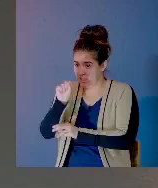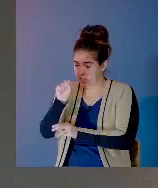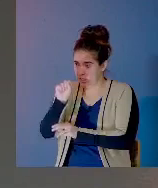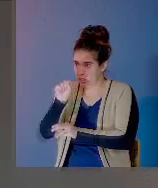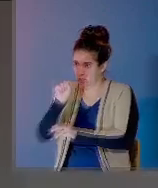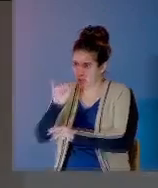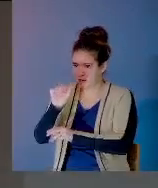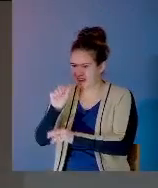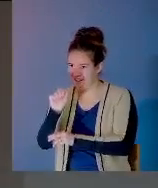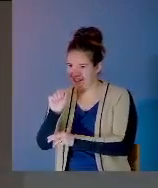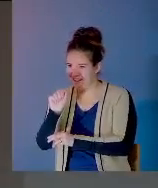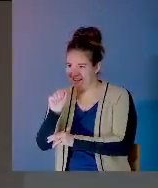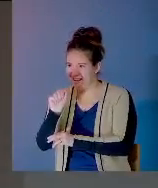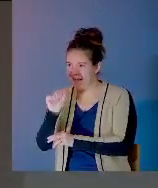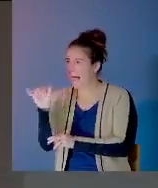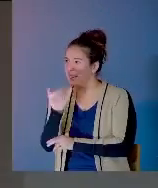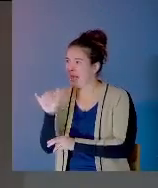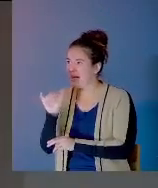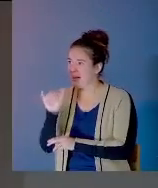that.